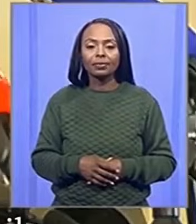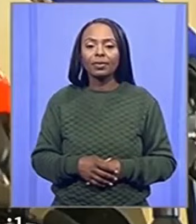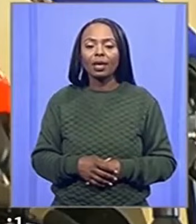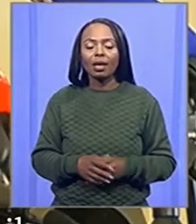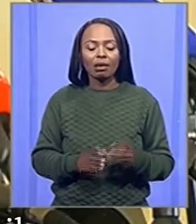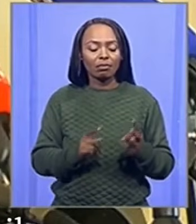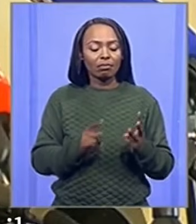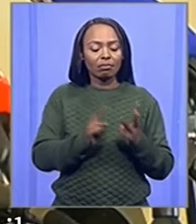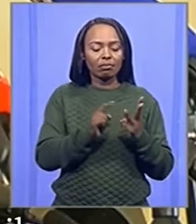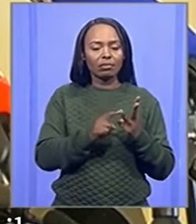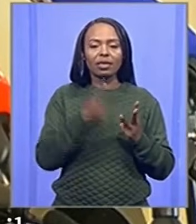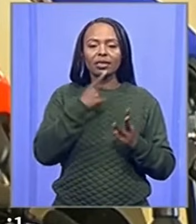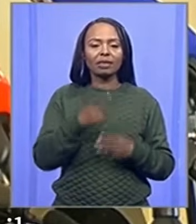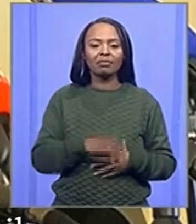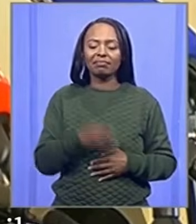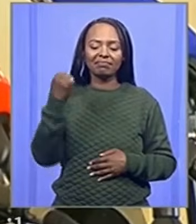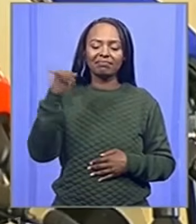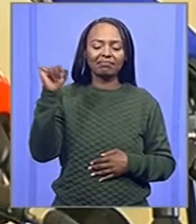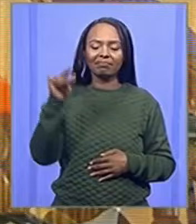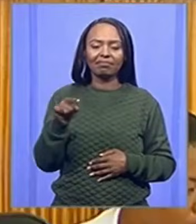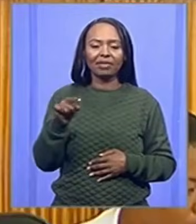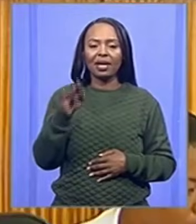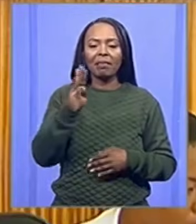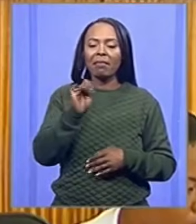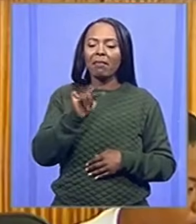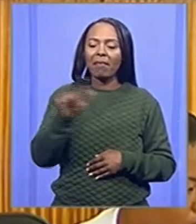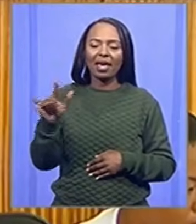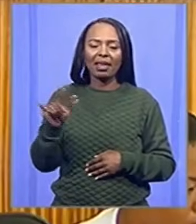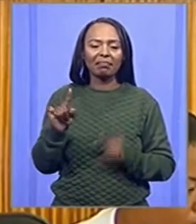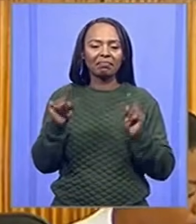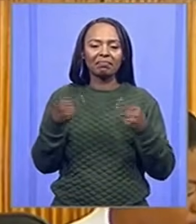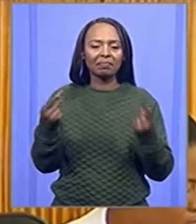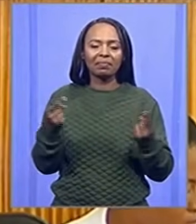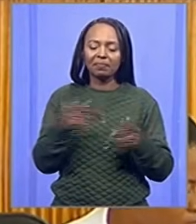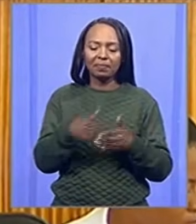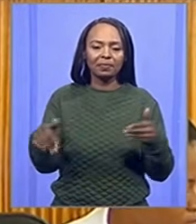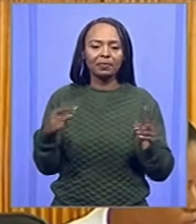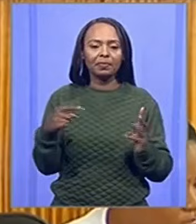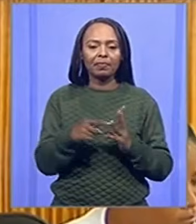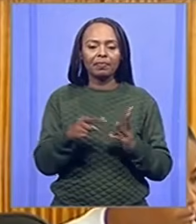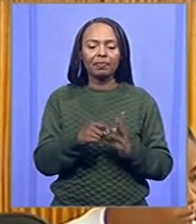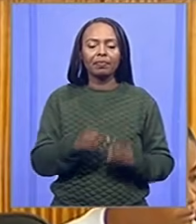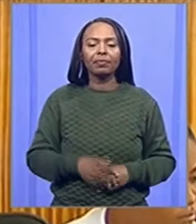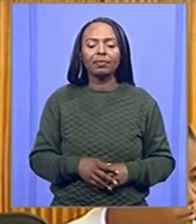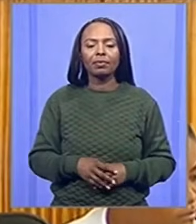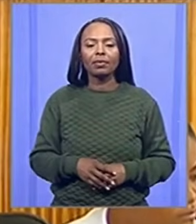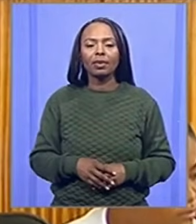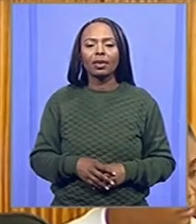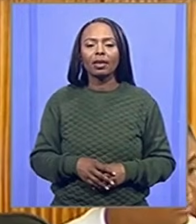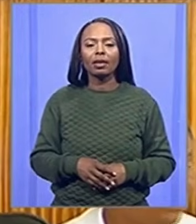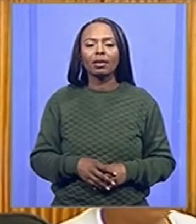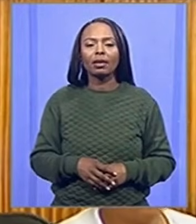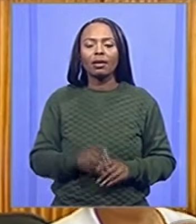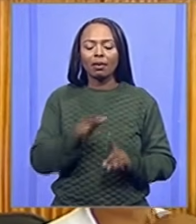nna kgatlhanong le kopo ya ga David ya beili. Accused number 1, duly represented by Mr.